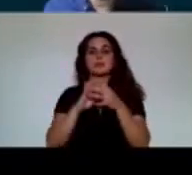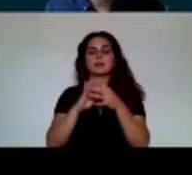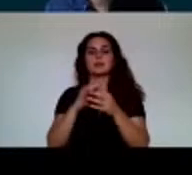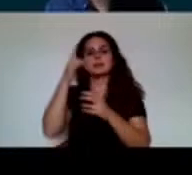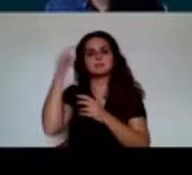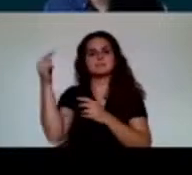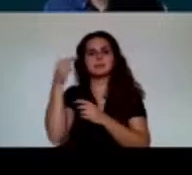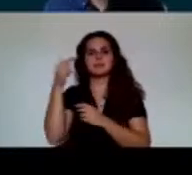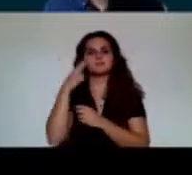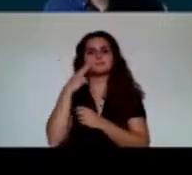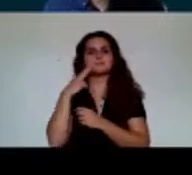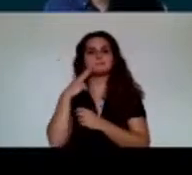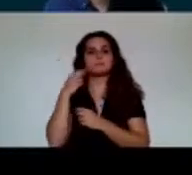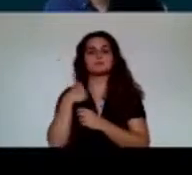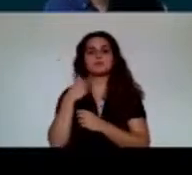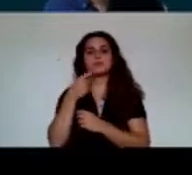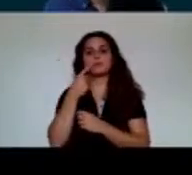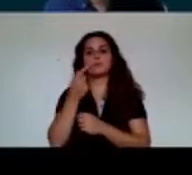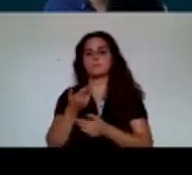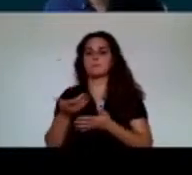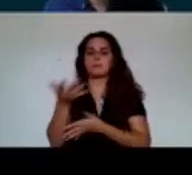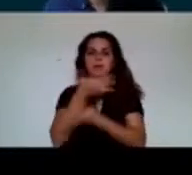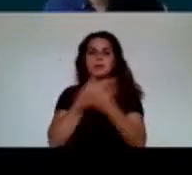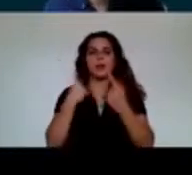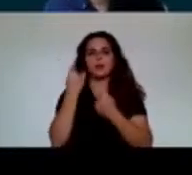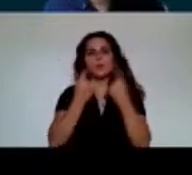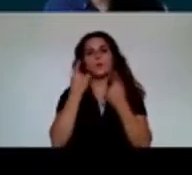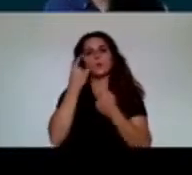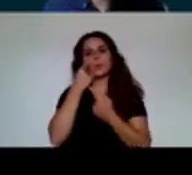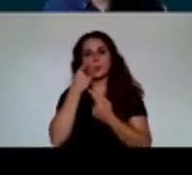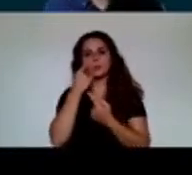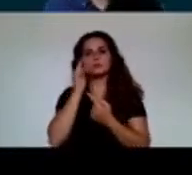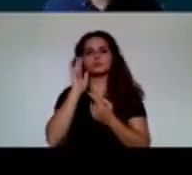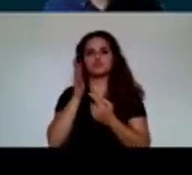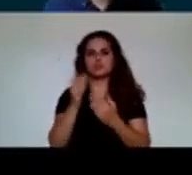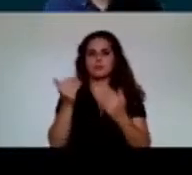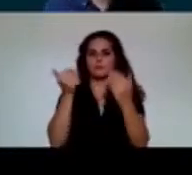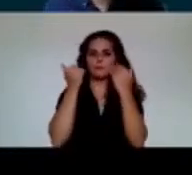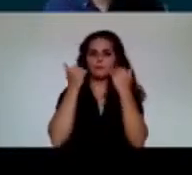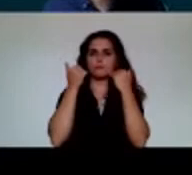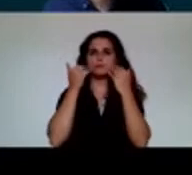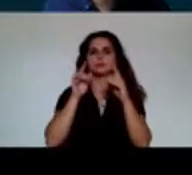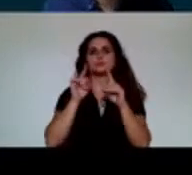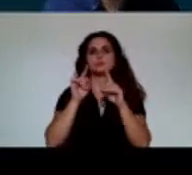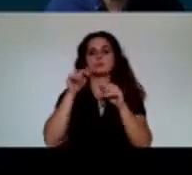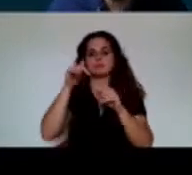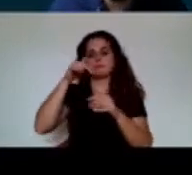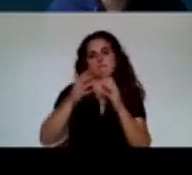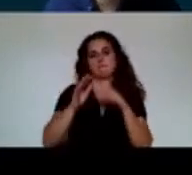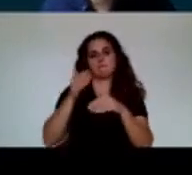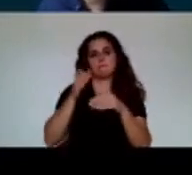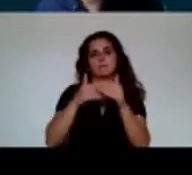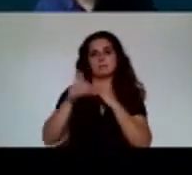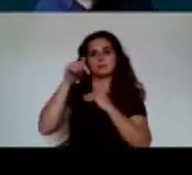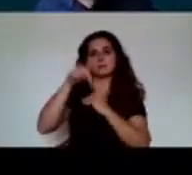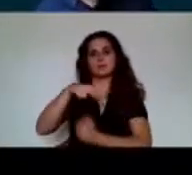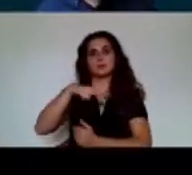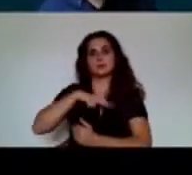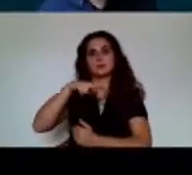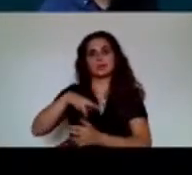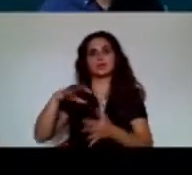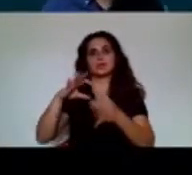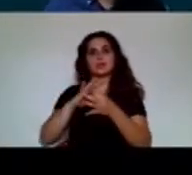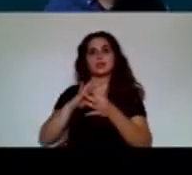biases. And I will share with you some knowledge that we have also from research conducted in Portugal about the development